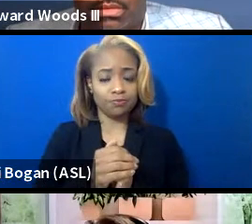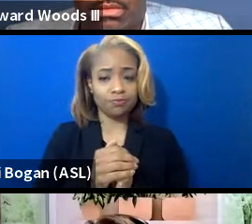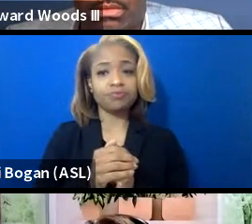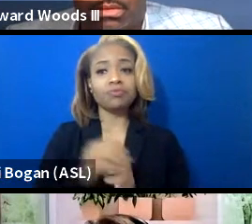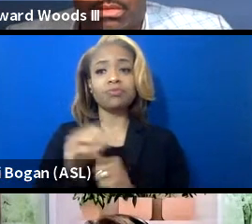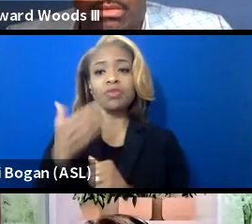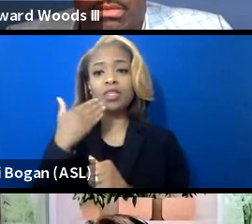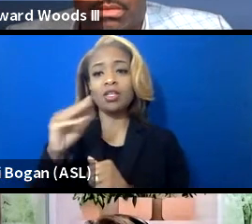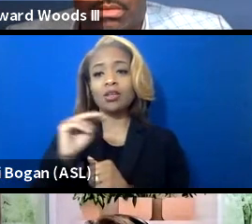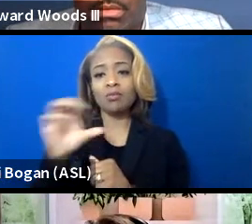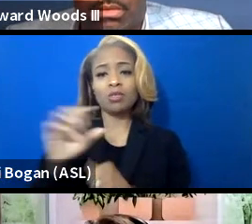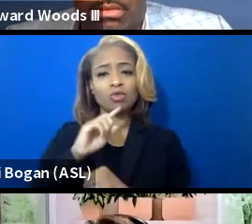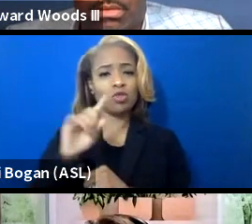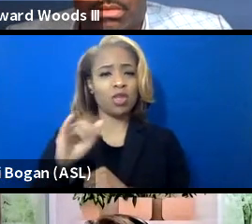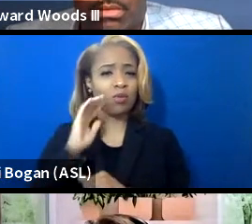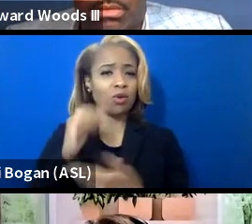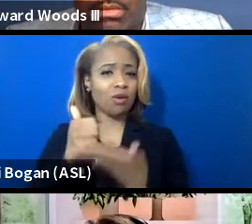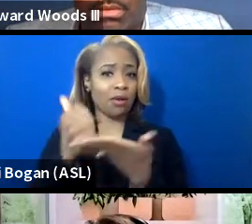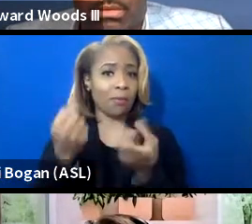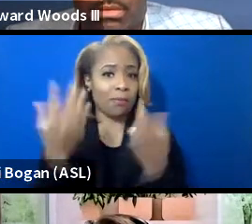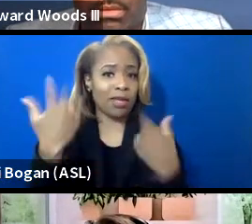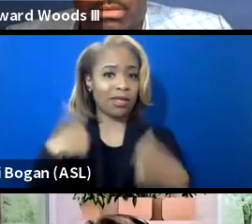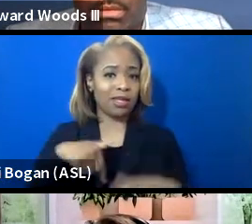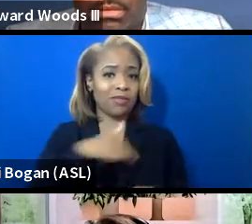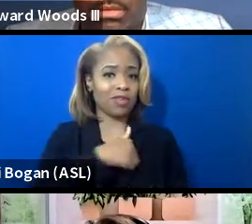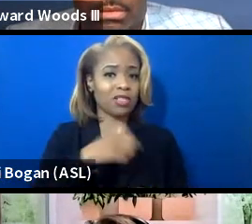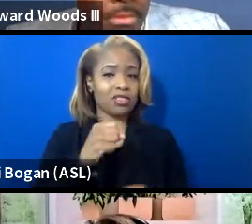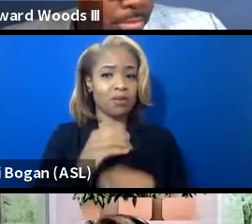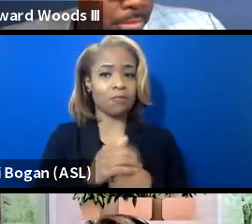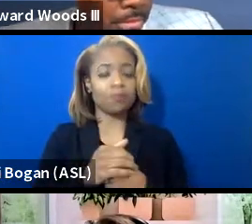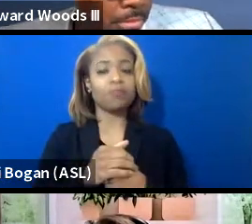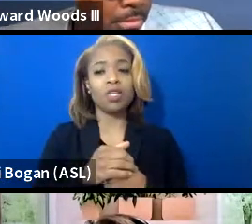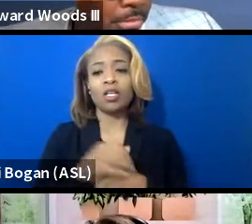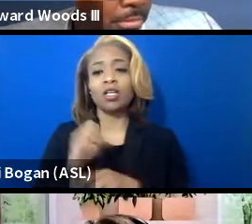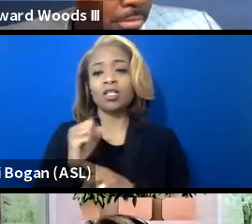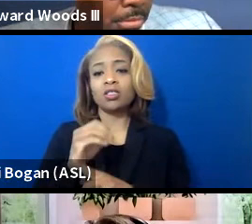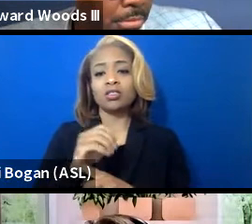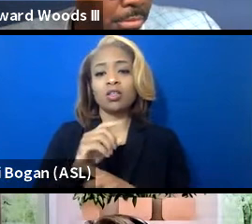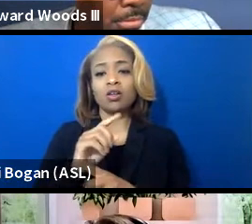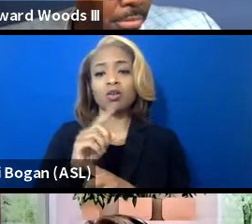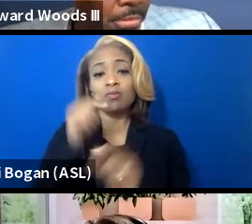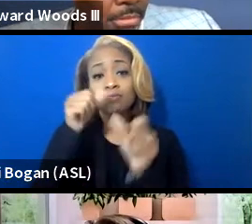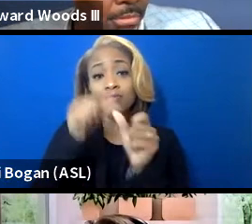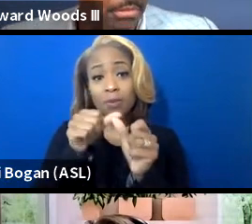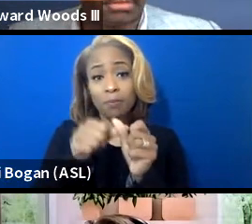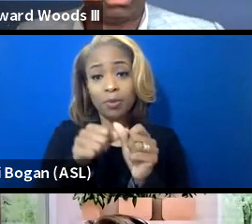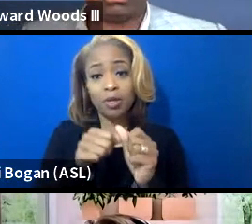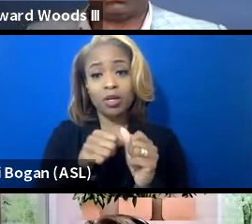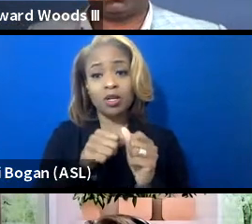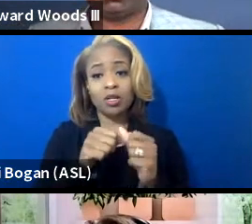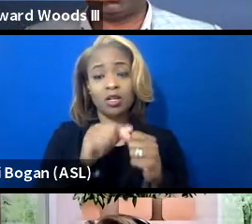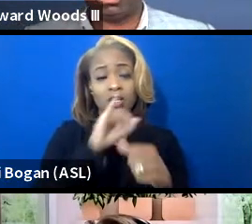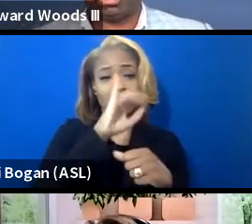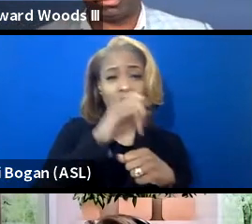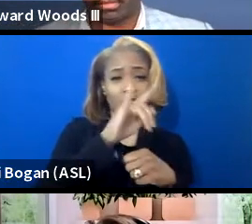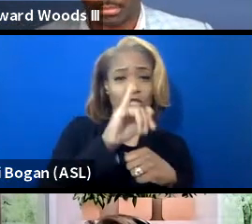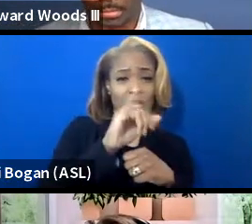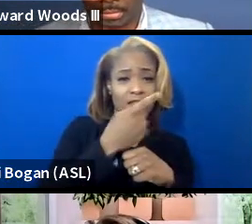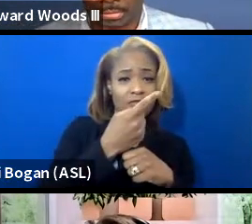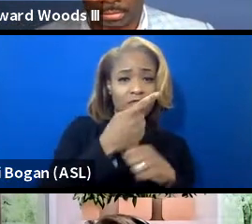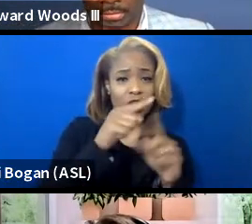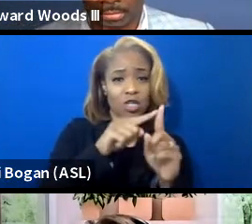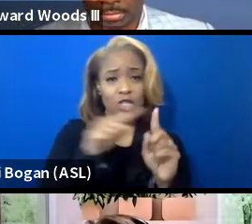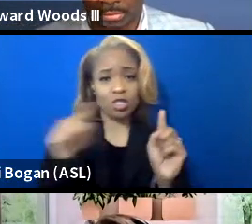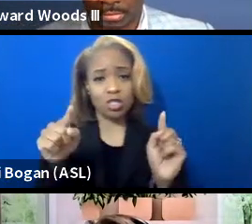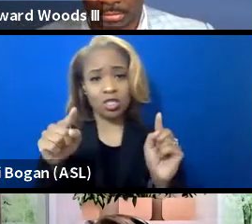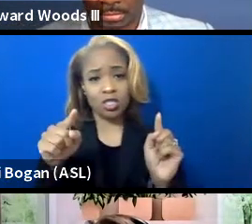a number of us. So thank you for raising that. Okay, and basically just remember that between July 1st, it